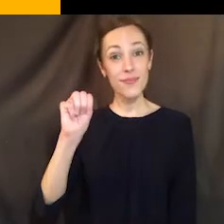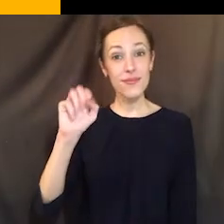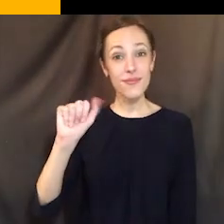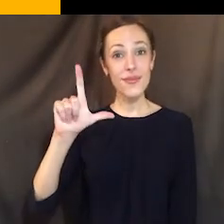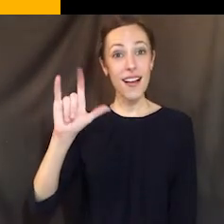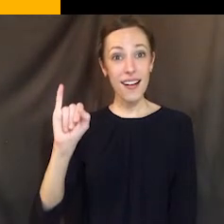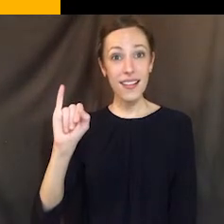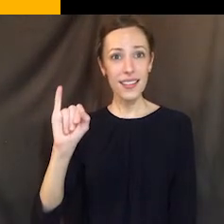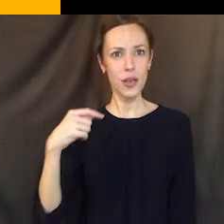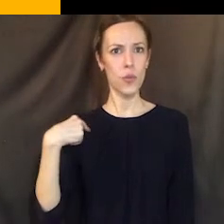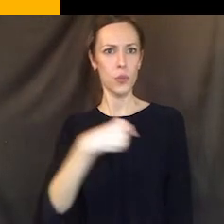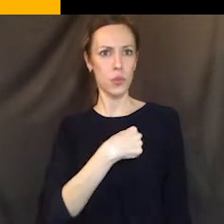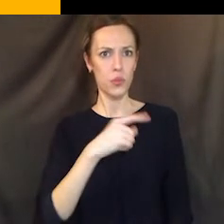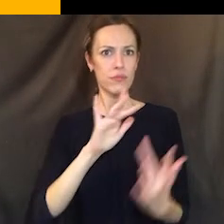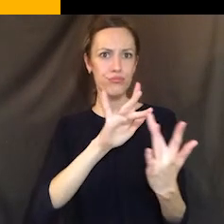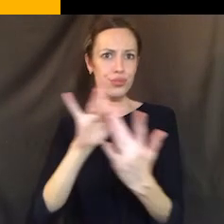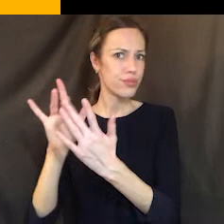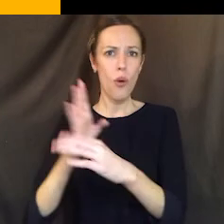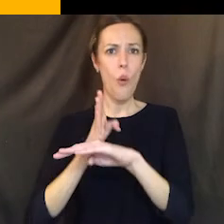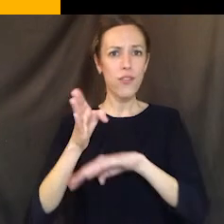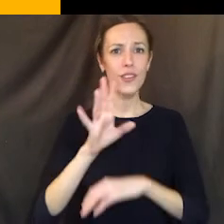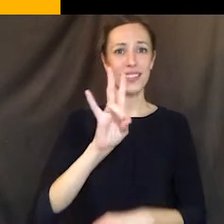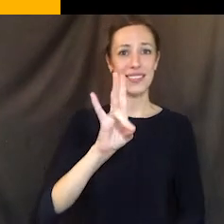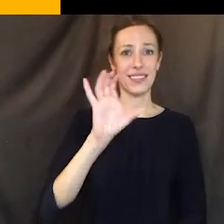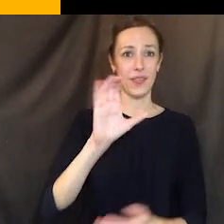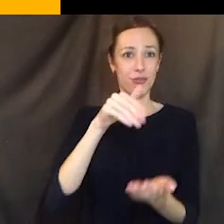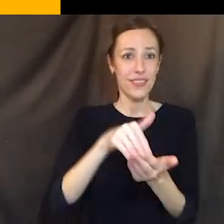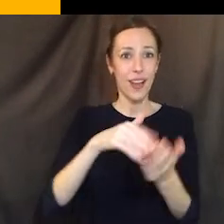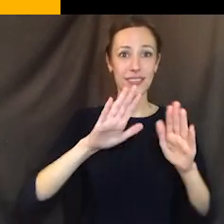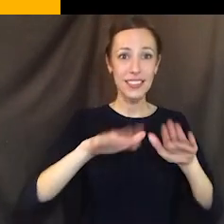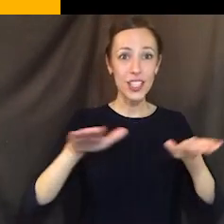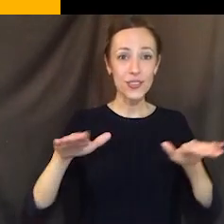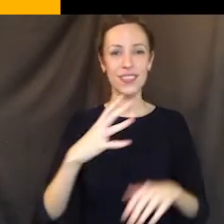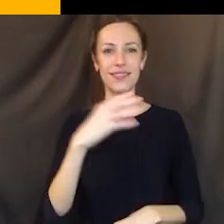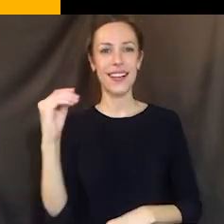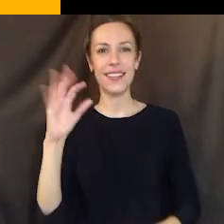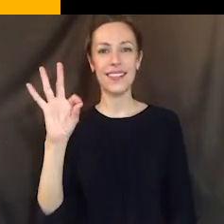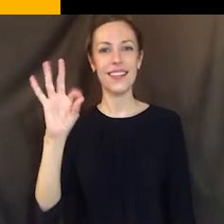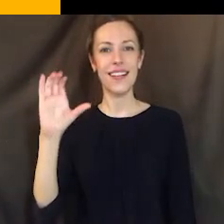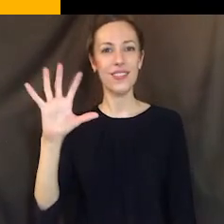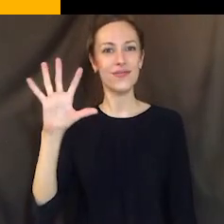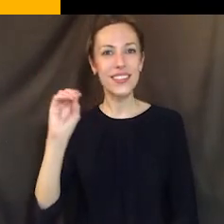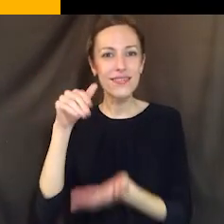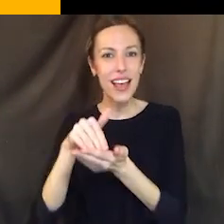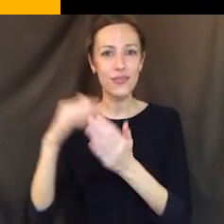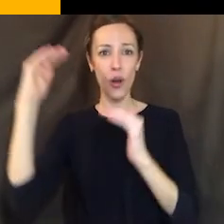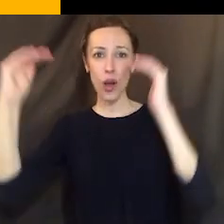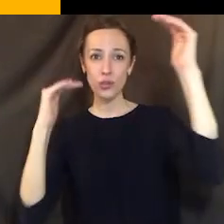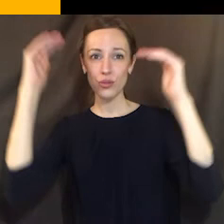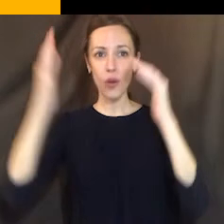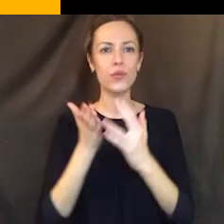In Mali, we reached over 700,000 children and 950,000 adults through community-based radio program